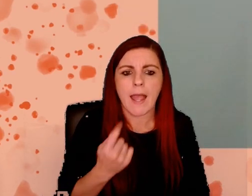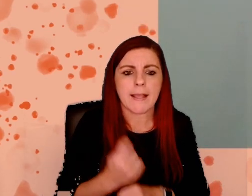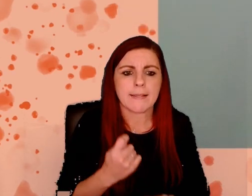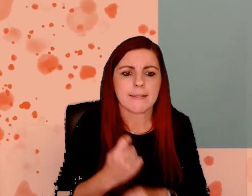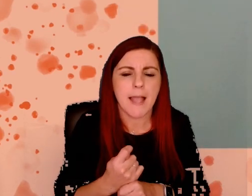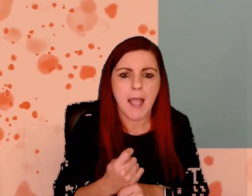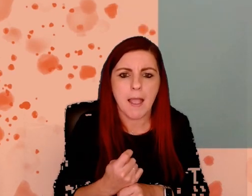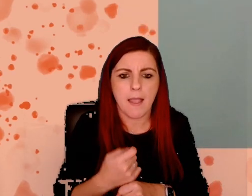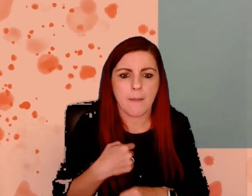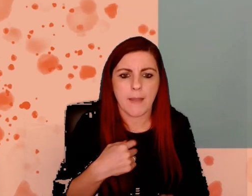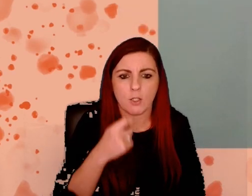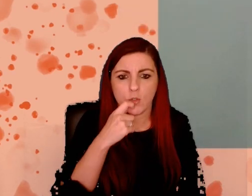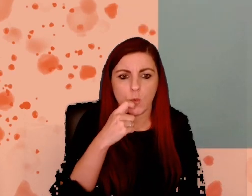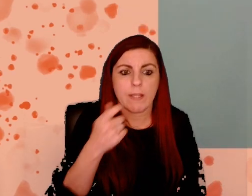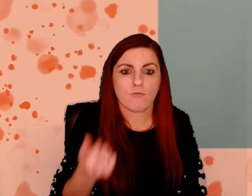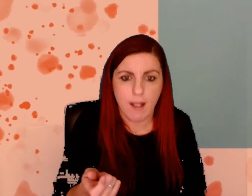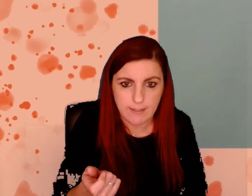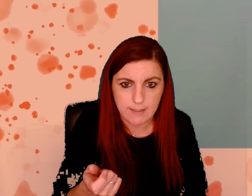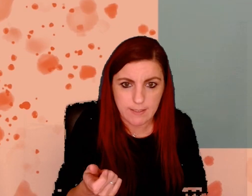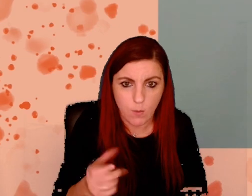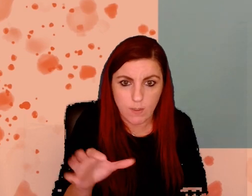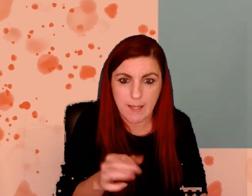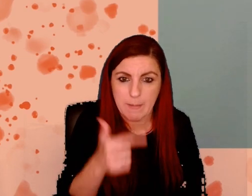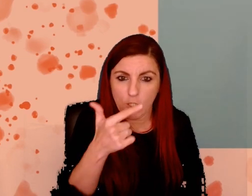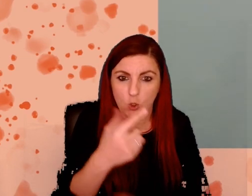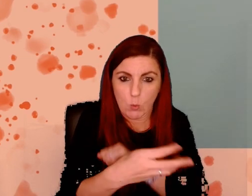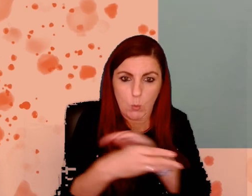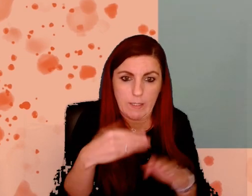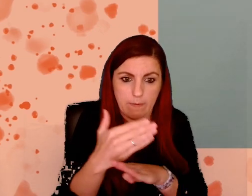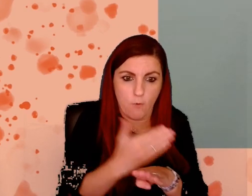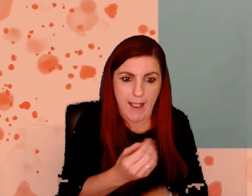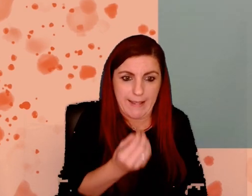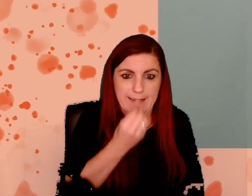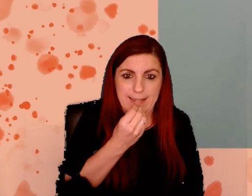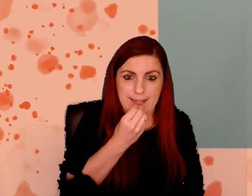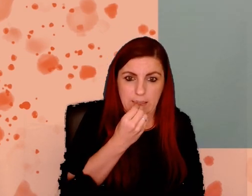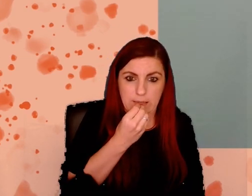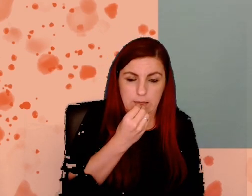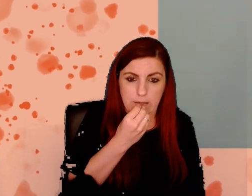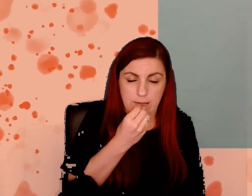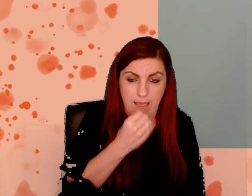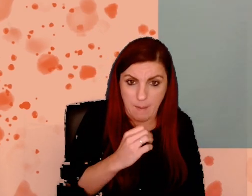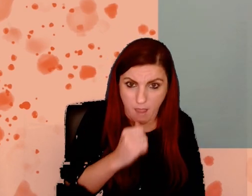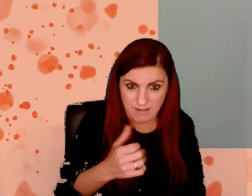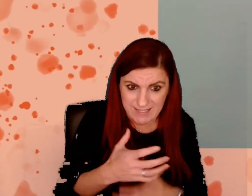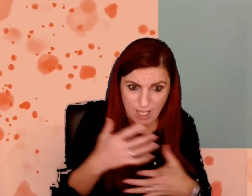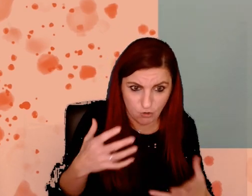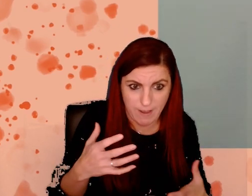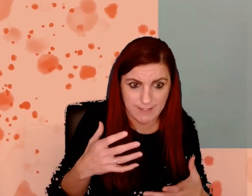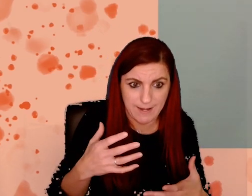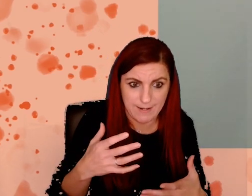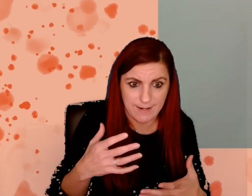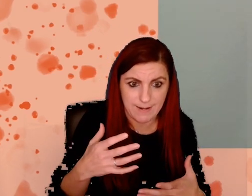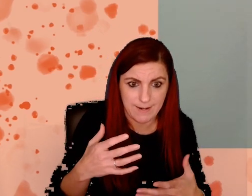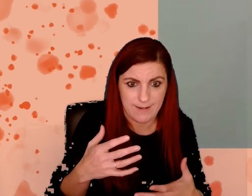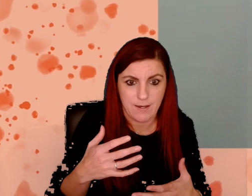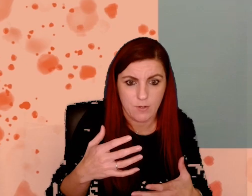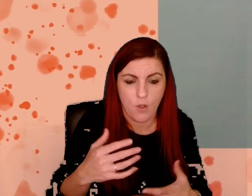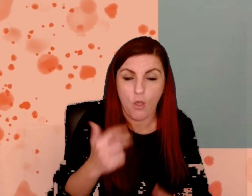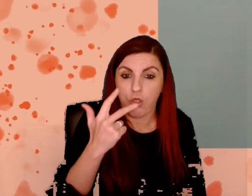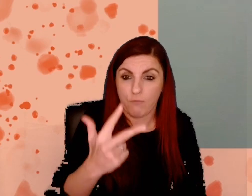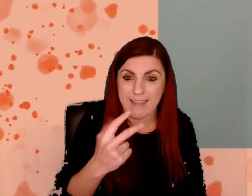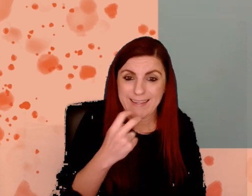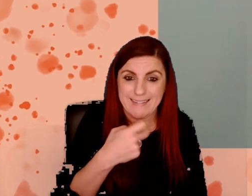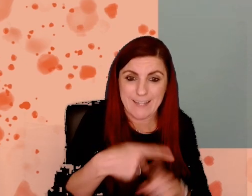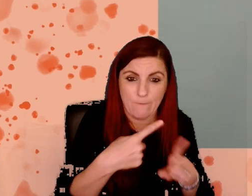tooth extracted, it took 2 weeks before I could eat properly. That's not an exaggeration. 3 dentists in my life